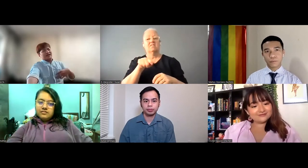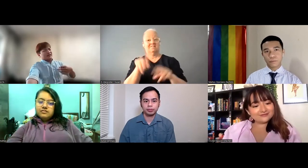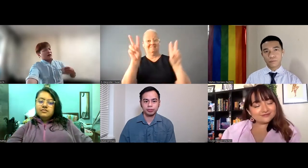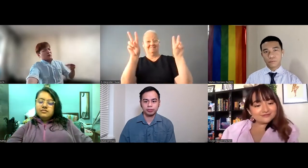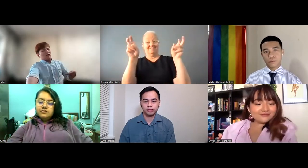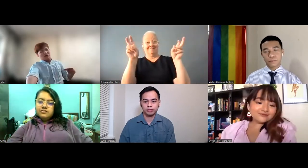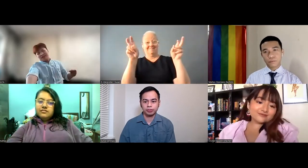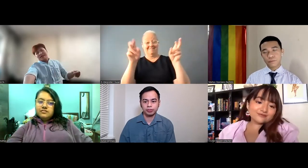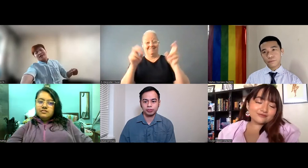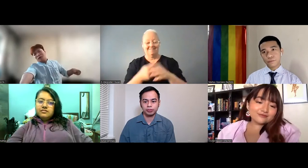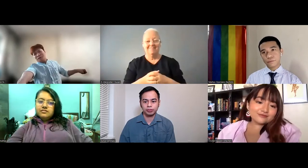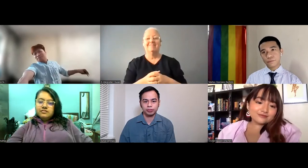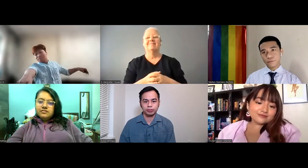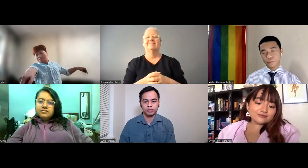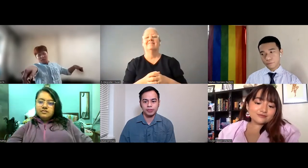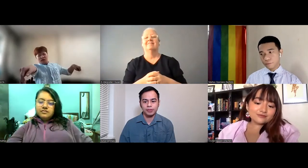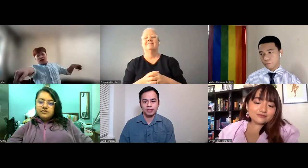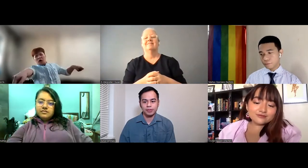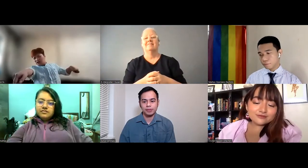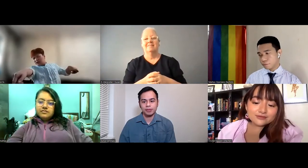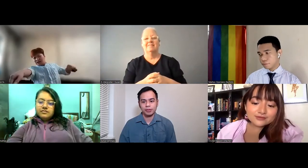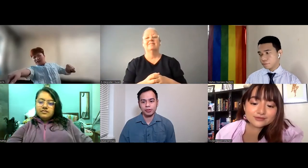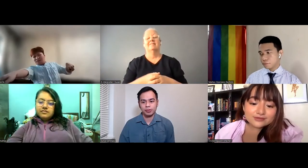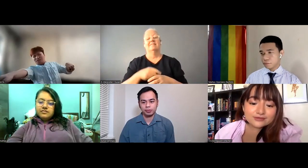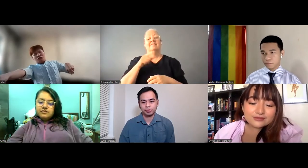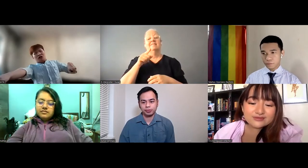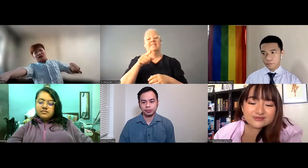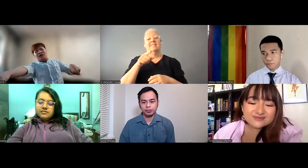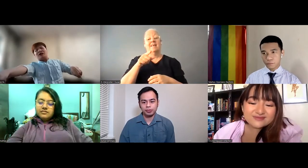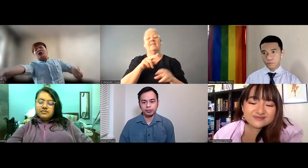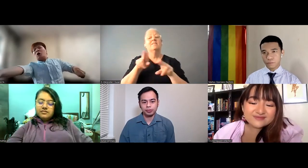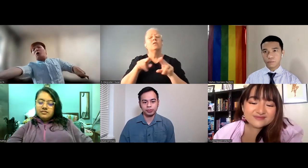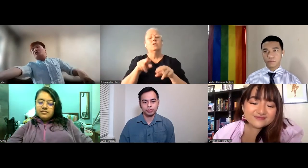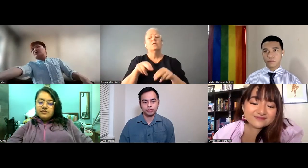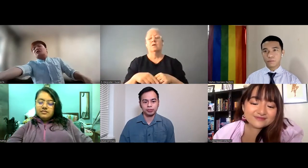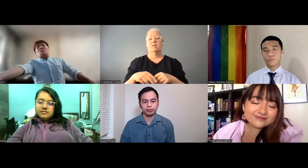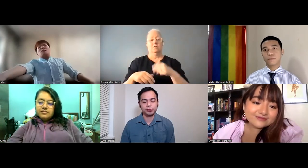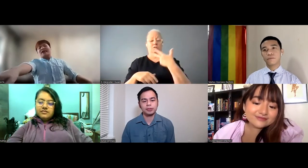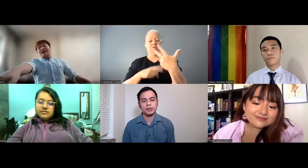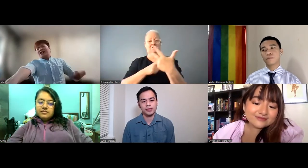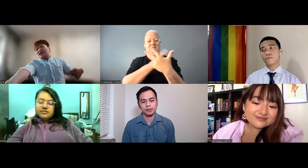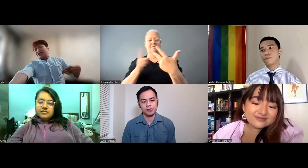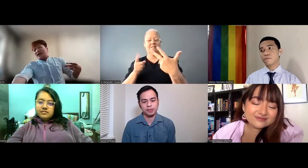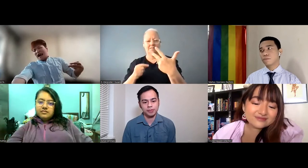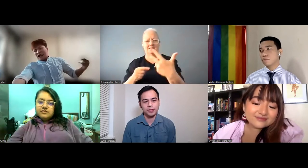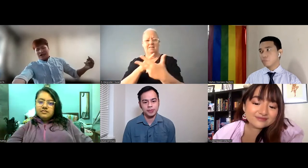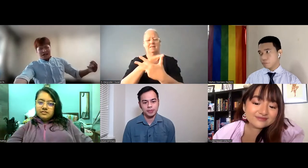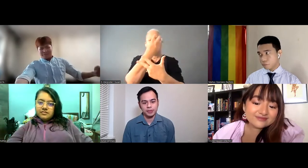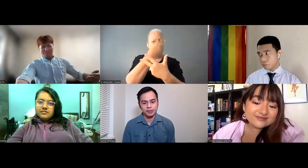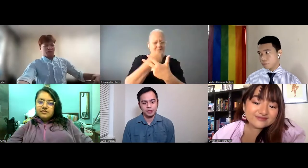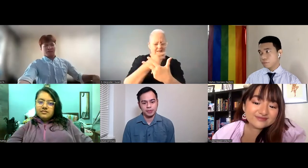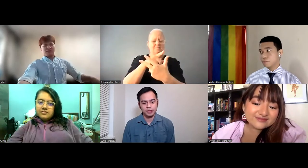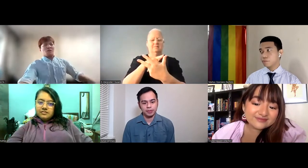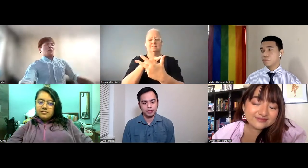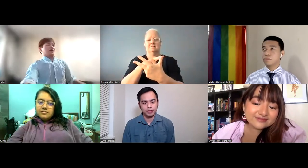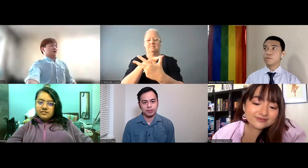And this is the movie about the three guys, that is blind and that